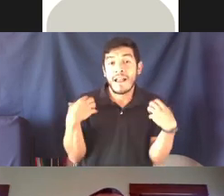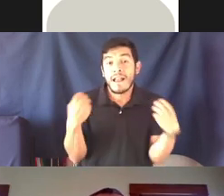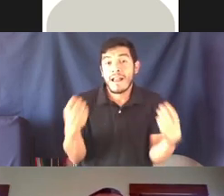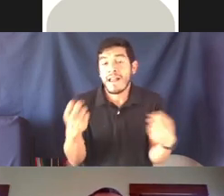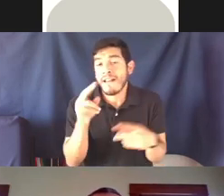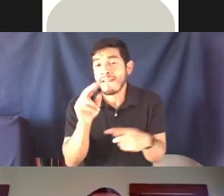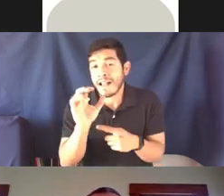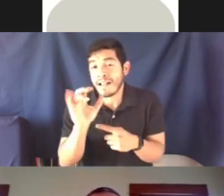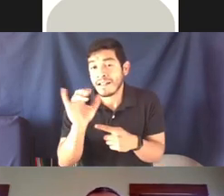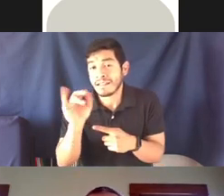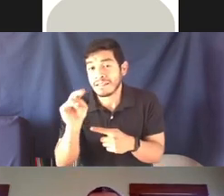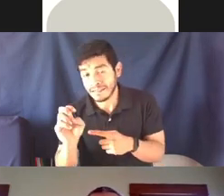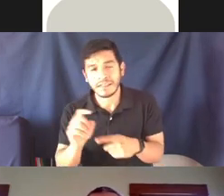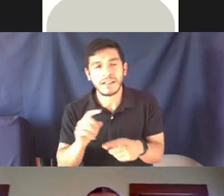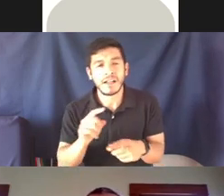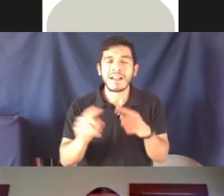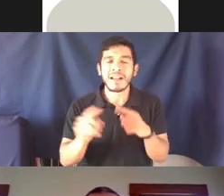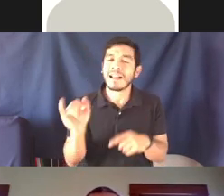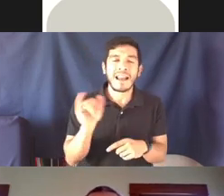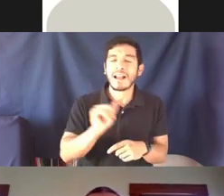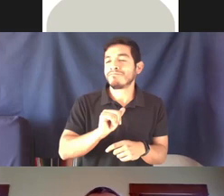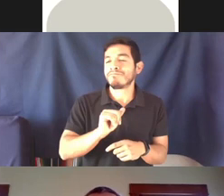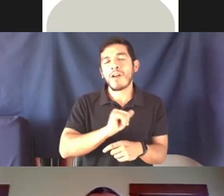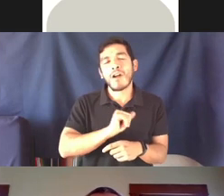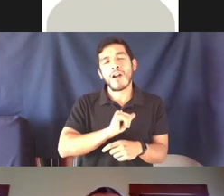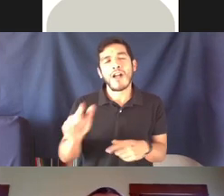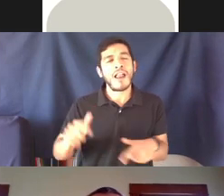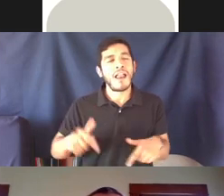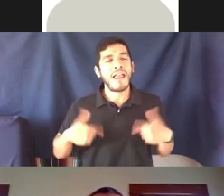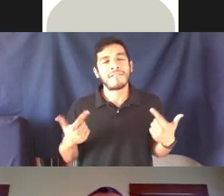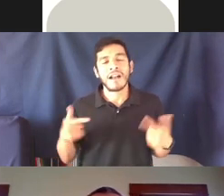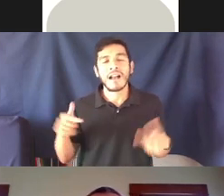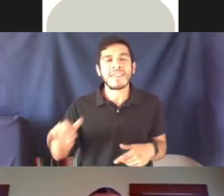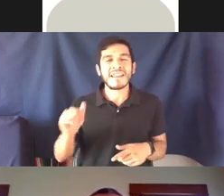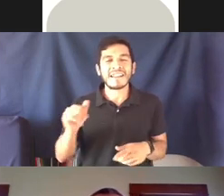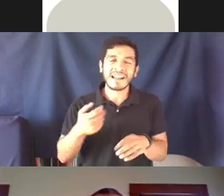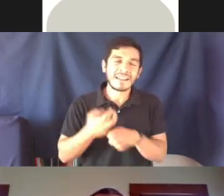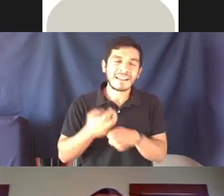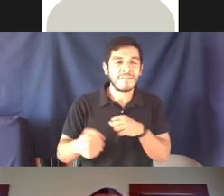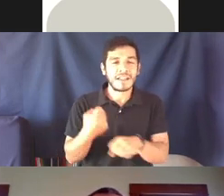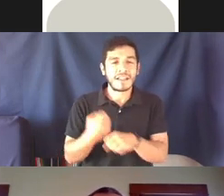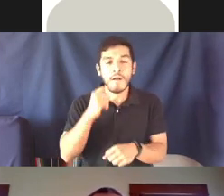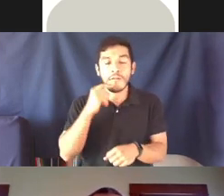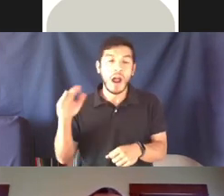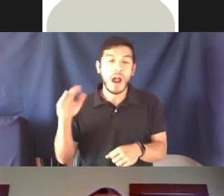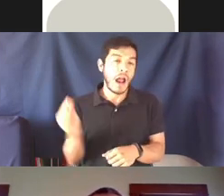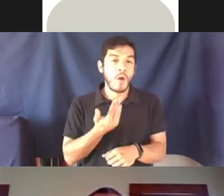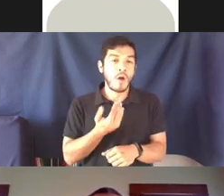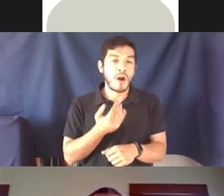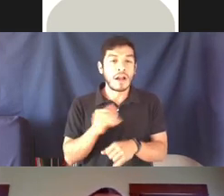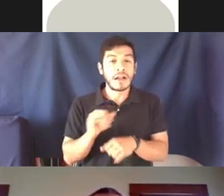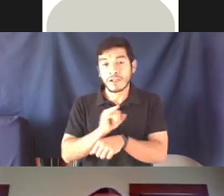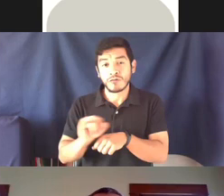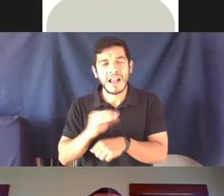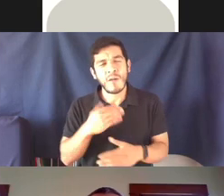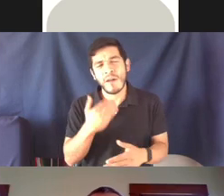a tough year for the mentoring field. And I want to thank all of you for persevering through it and finding innovative and new